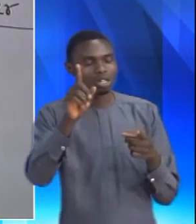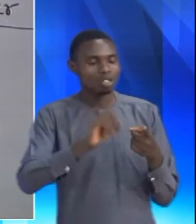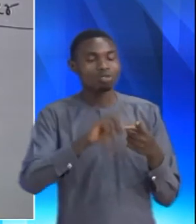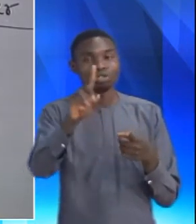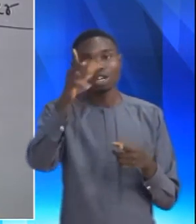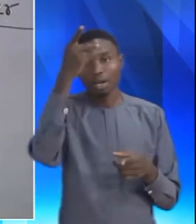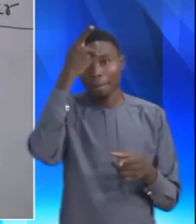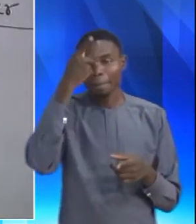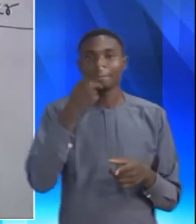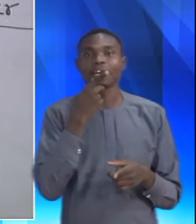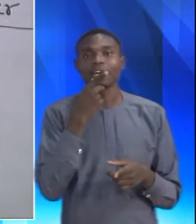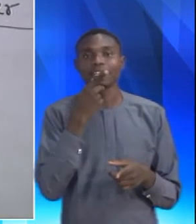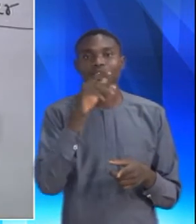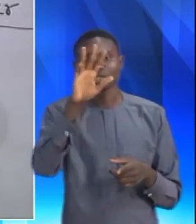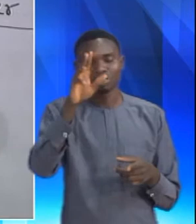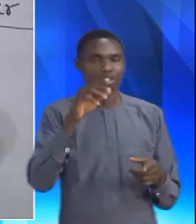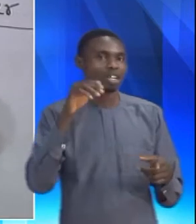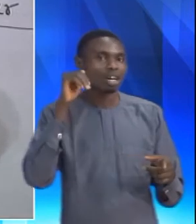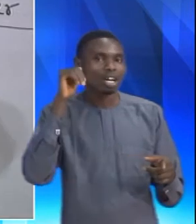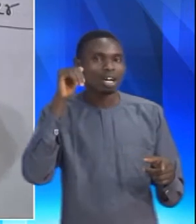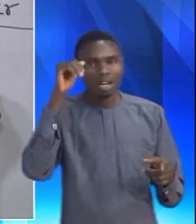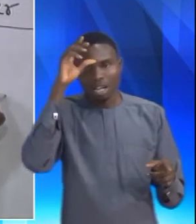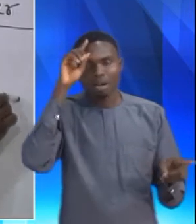your siblings.